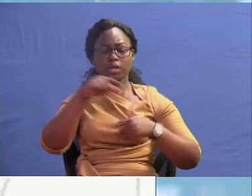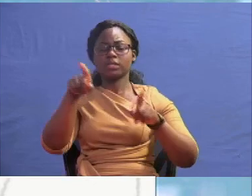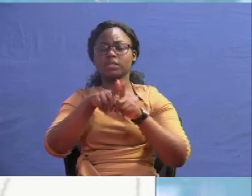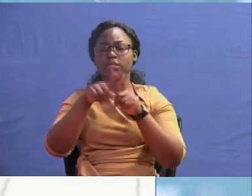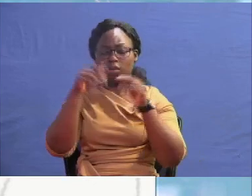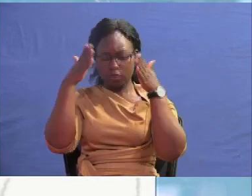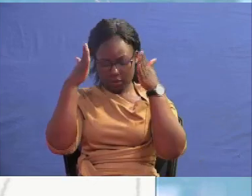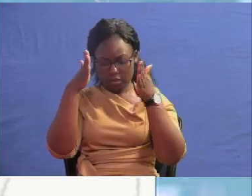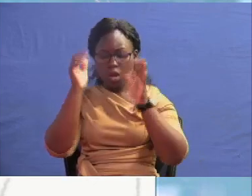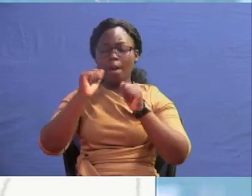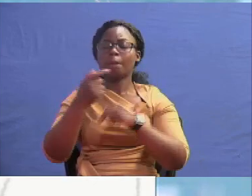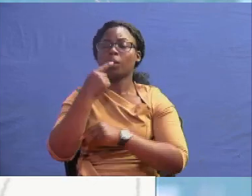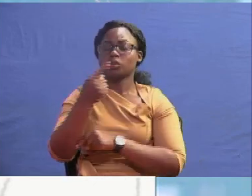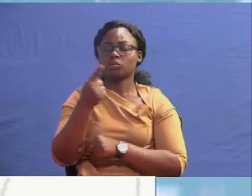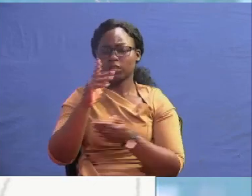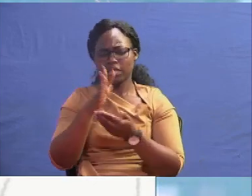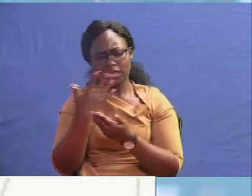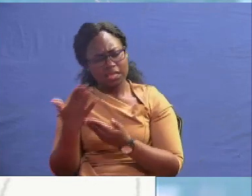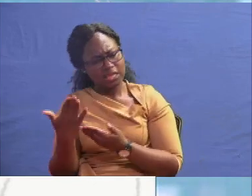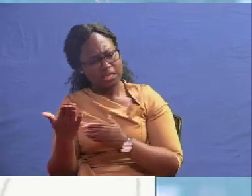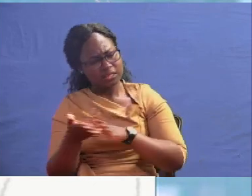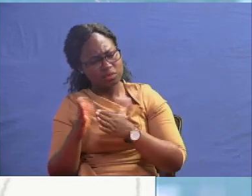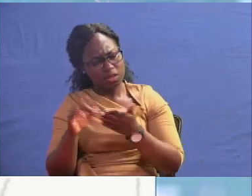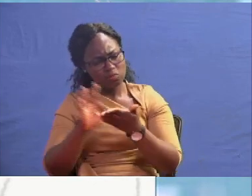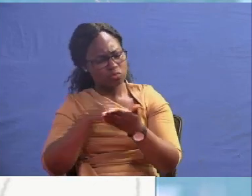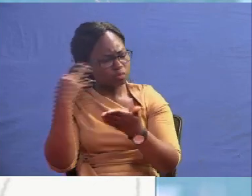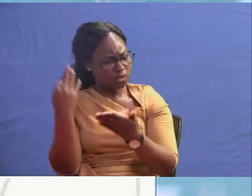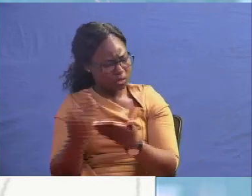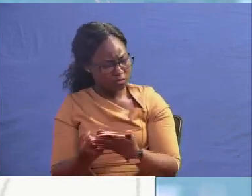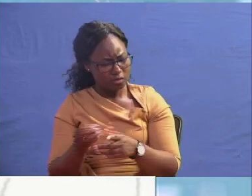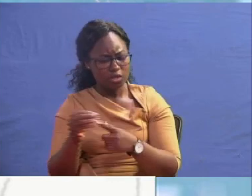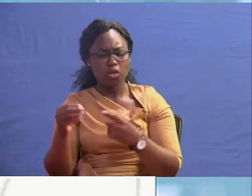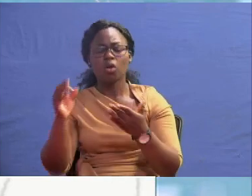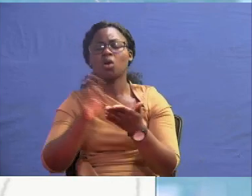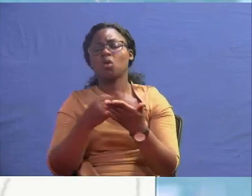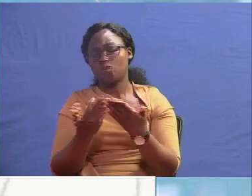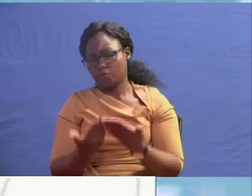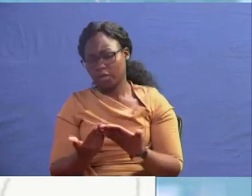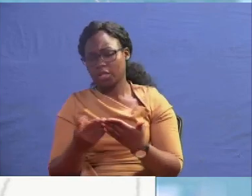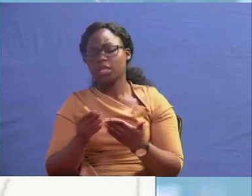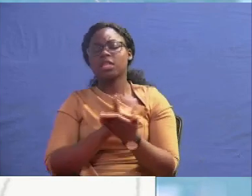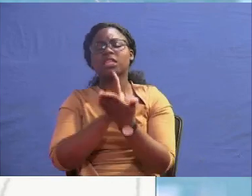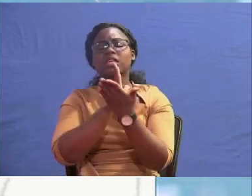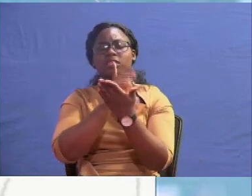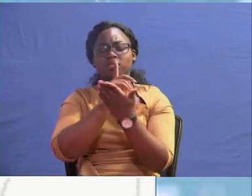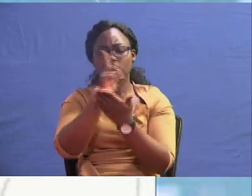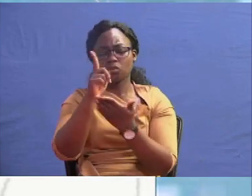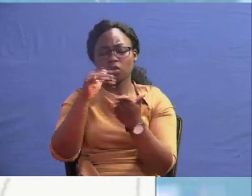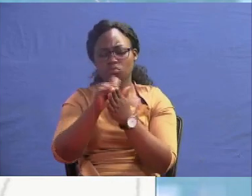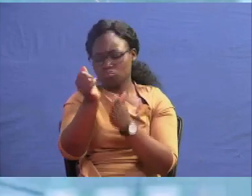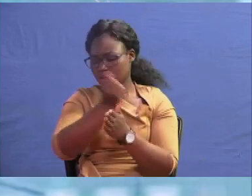say that things seem to be falling apart. That is for sure, and that is something that we cannot